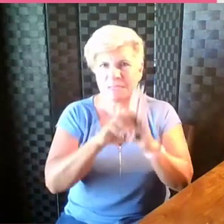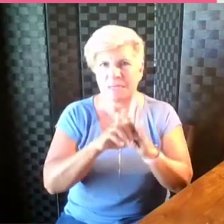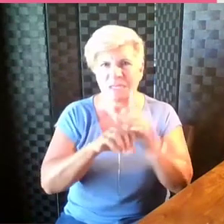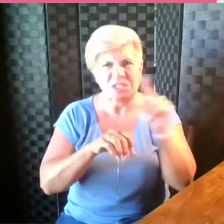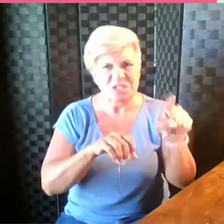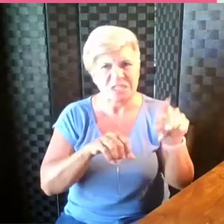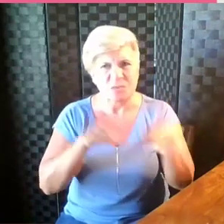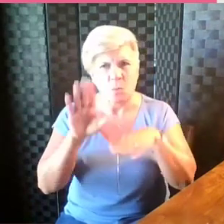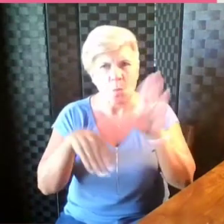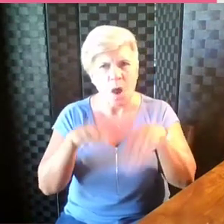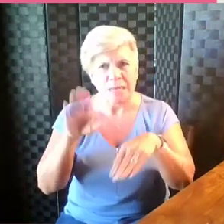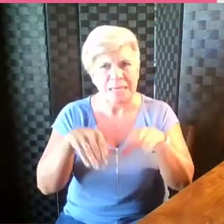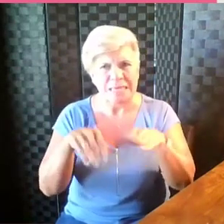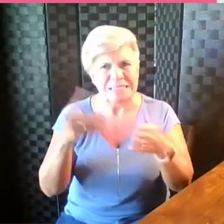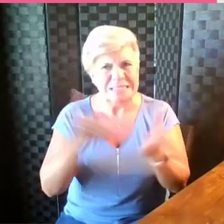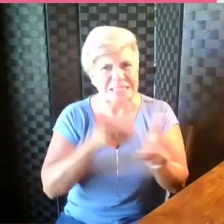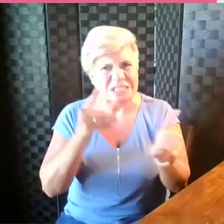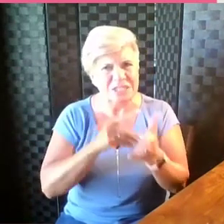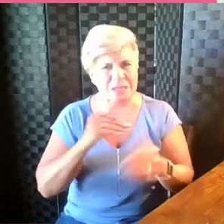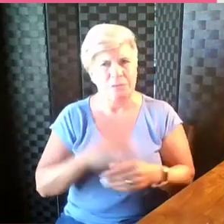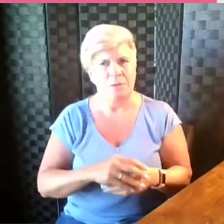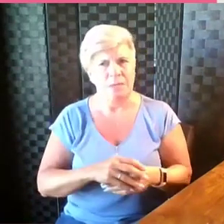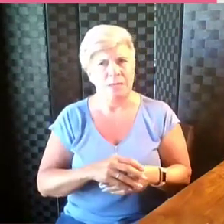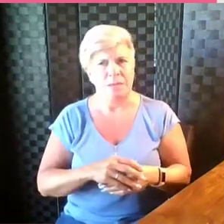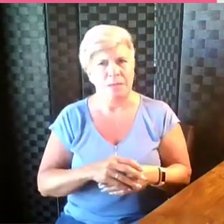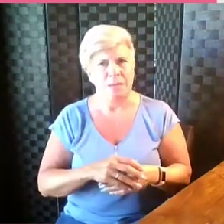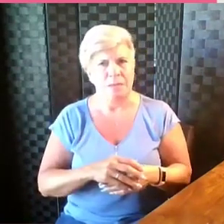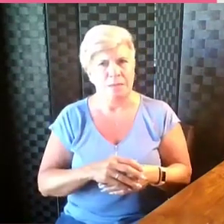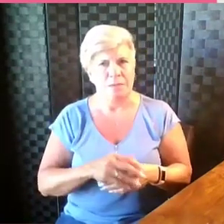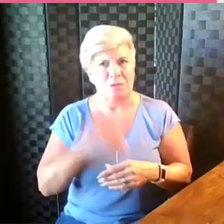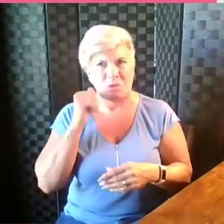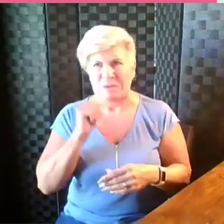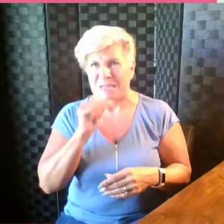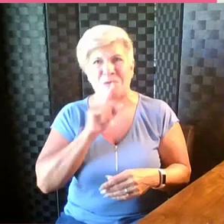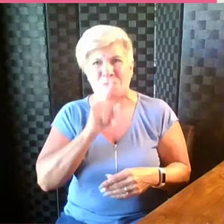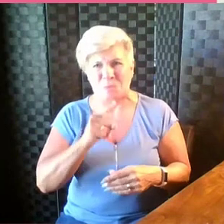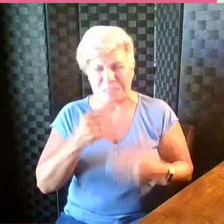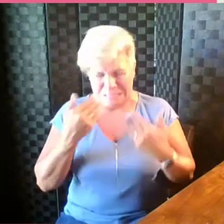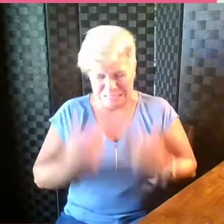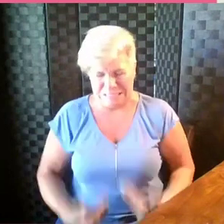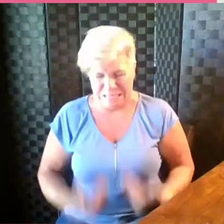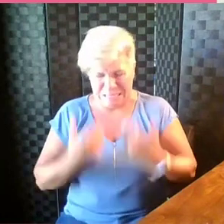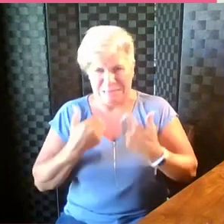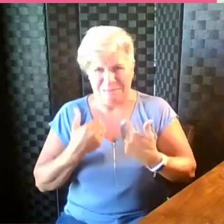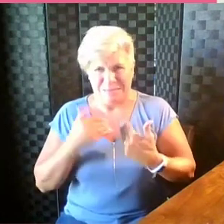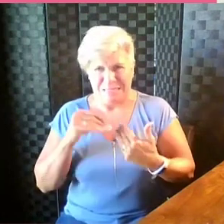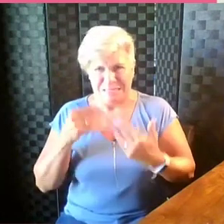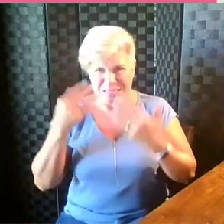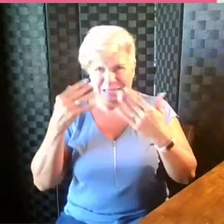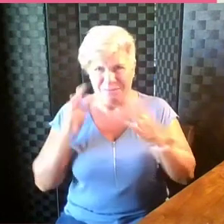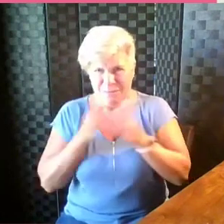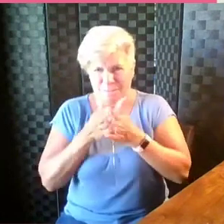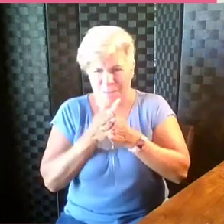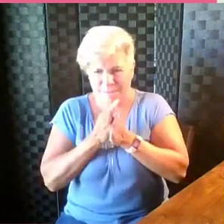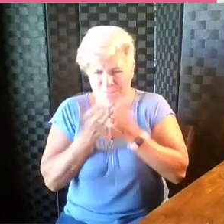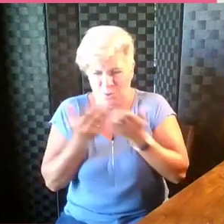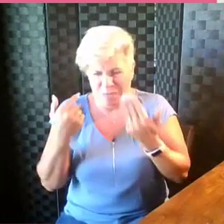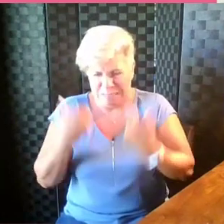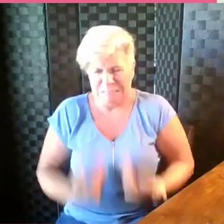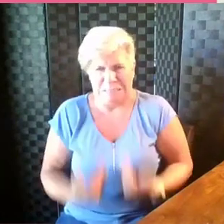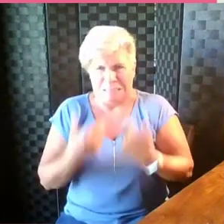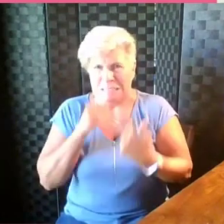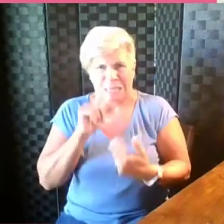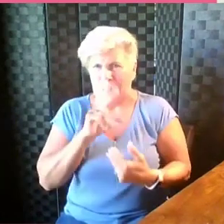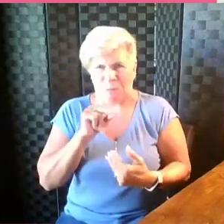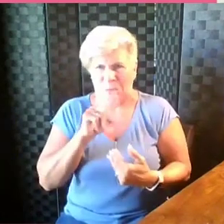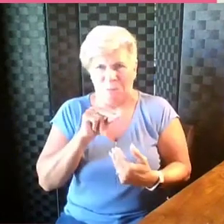dictionary. Well, the girl isn't really walking around having a dictionary on her as her body. That's not really what she's